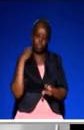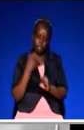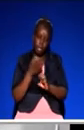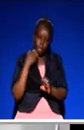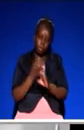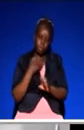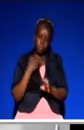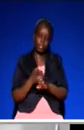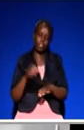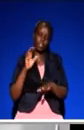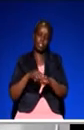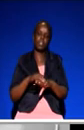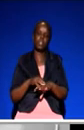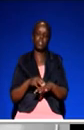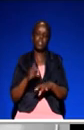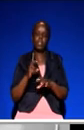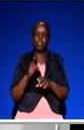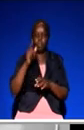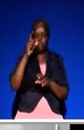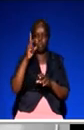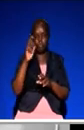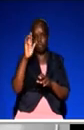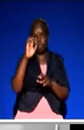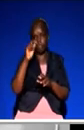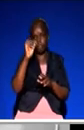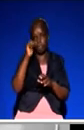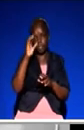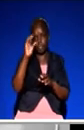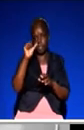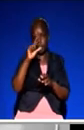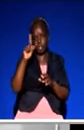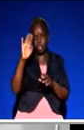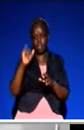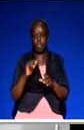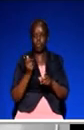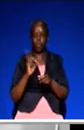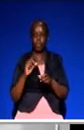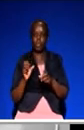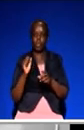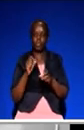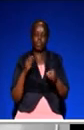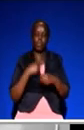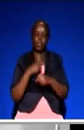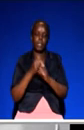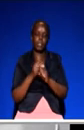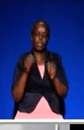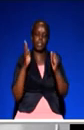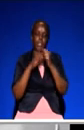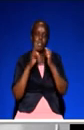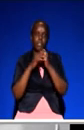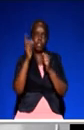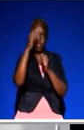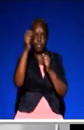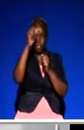also at vertically, where the steel bar is making 90 degrees with